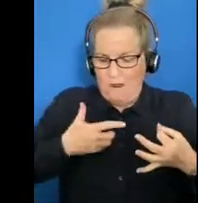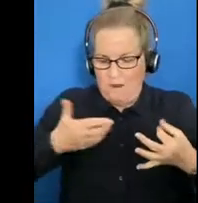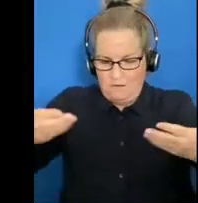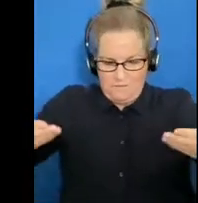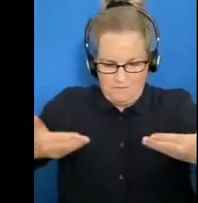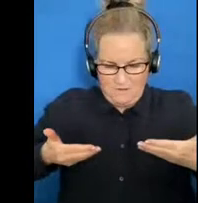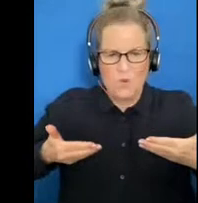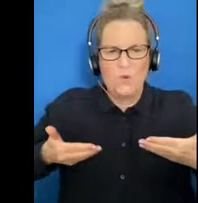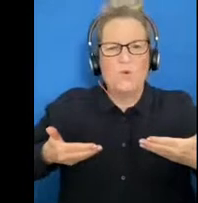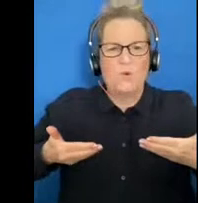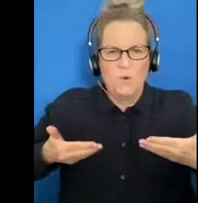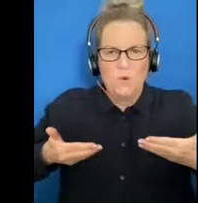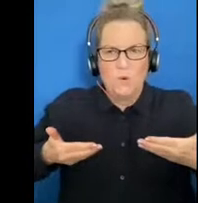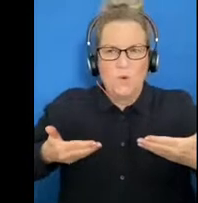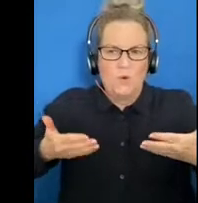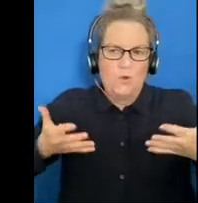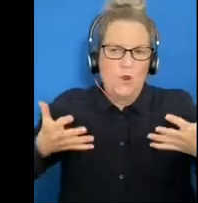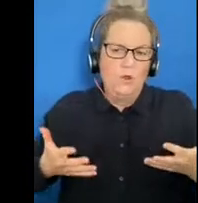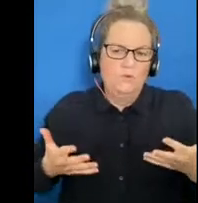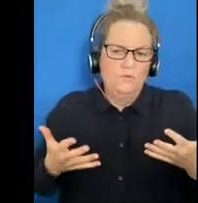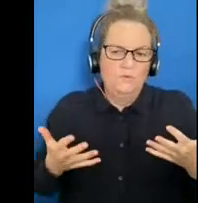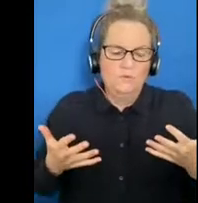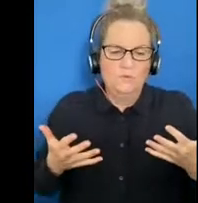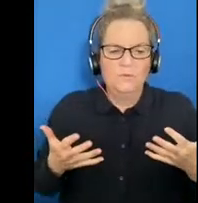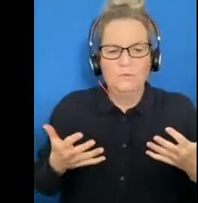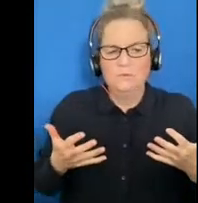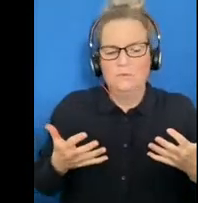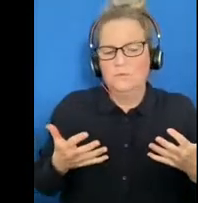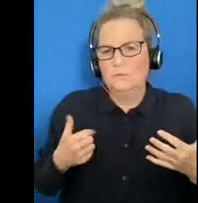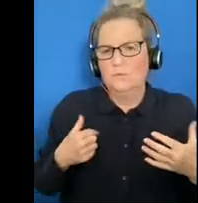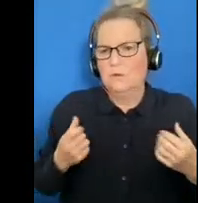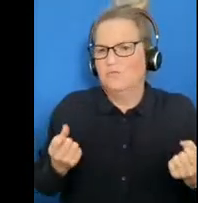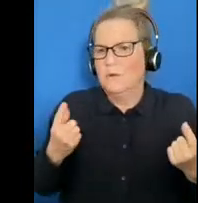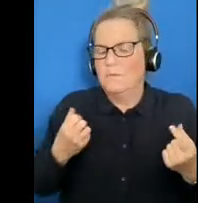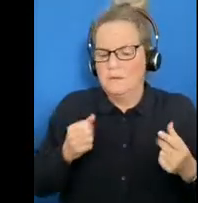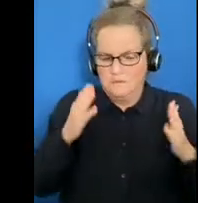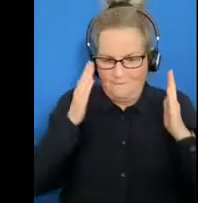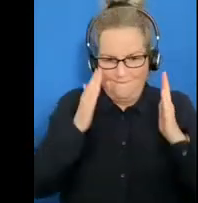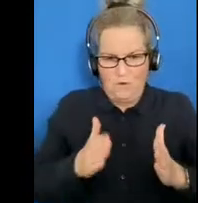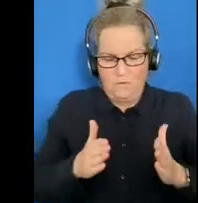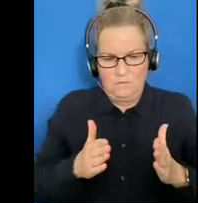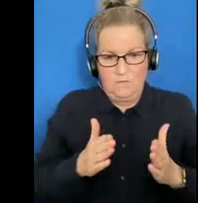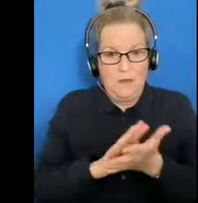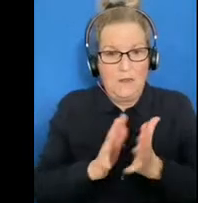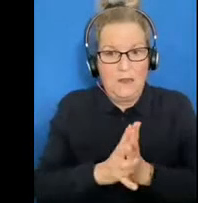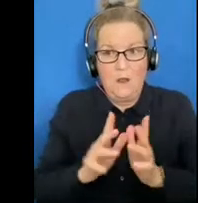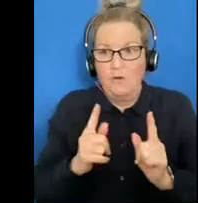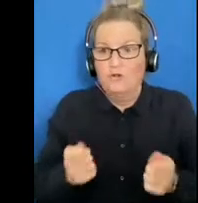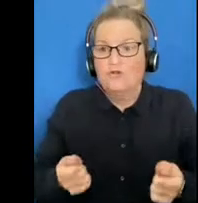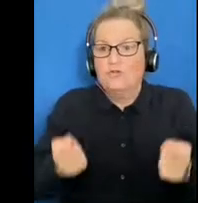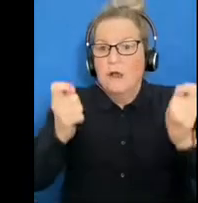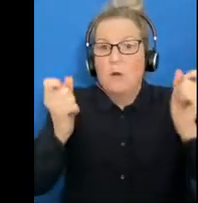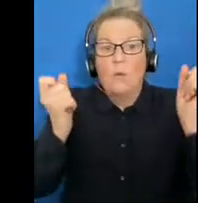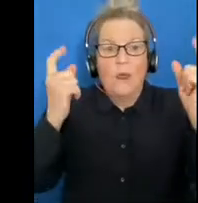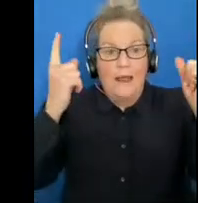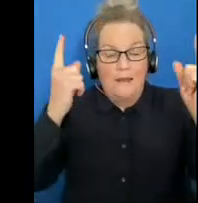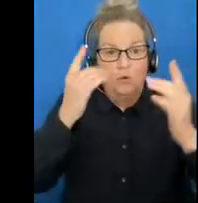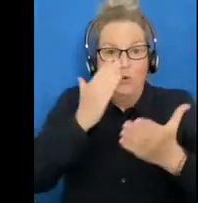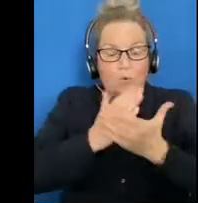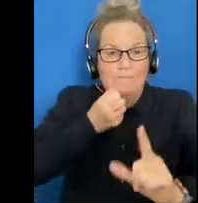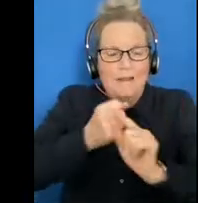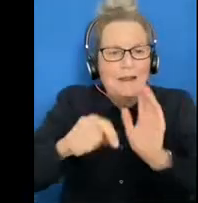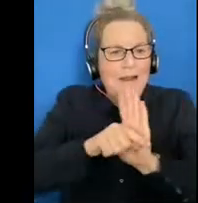identified itself as one of the areas that we really needed to focus on by way of raising awareness of the adverse impacts that it can